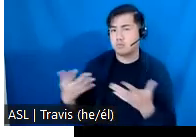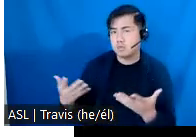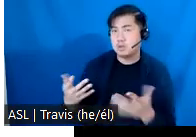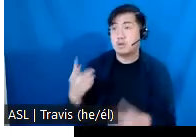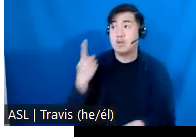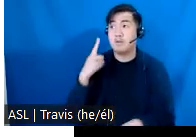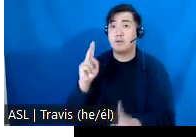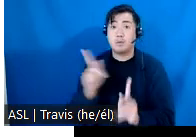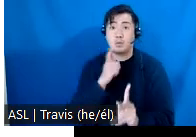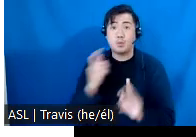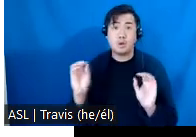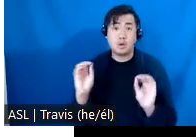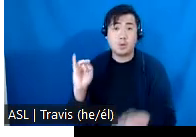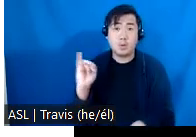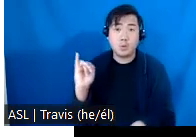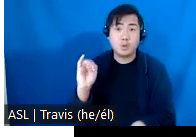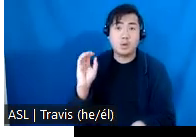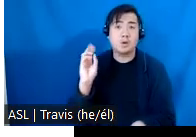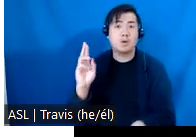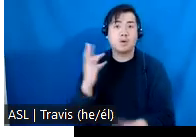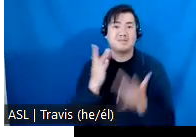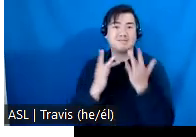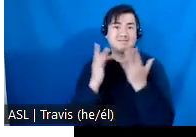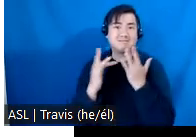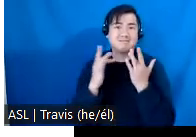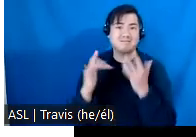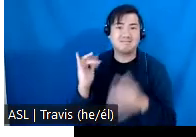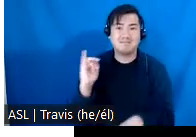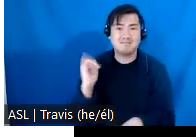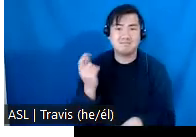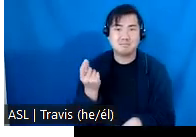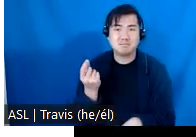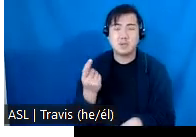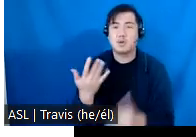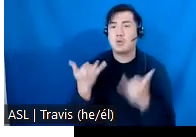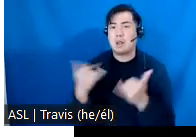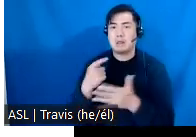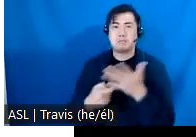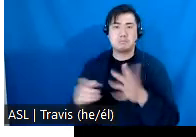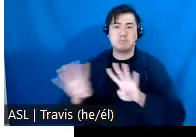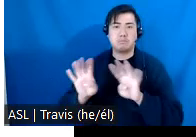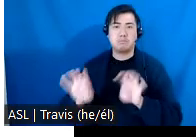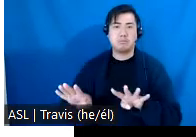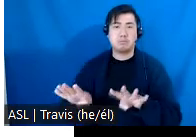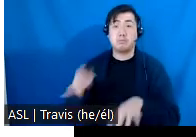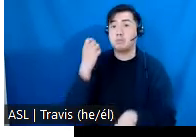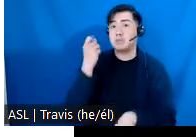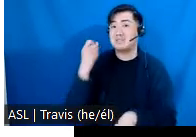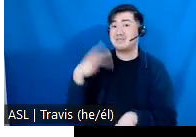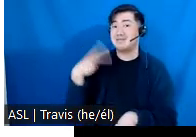have insurance or have limited access to insurance. That is still unknown, as they do have that Federal